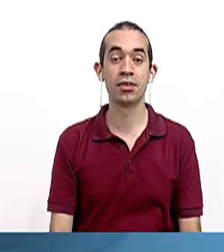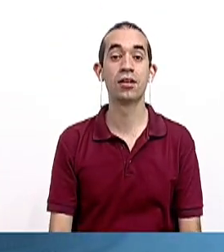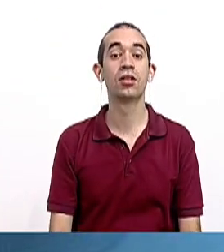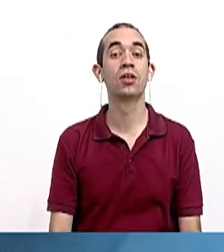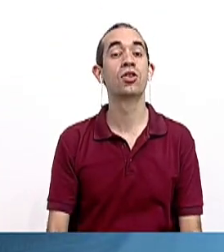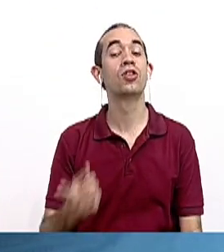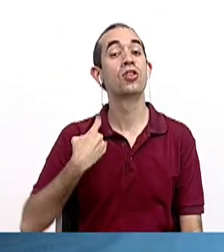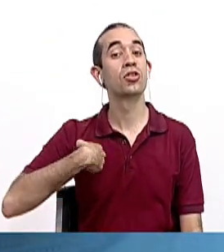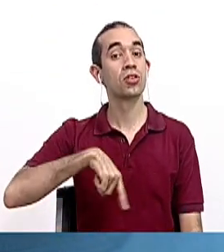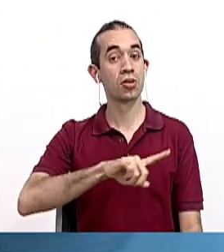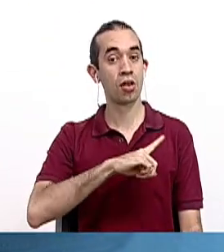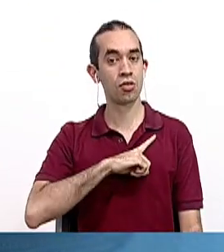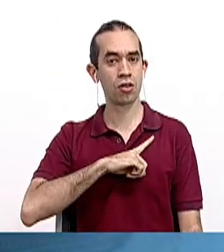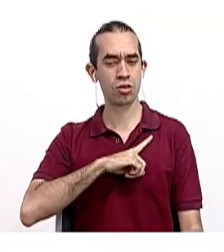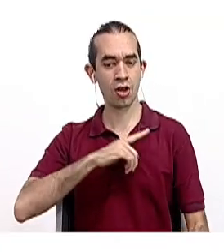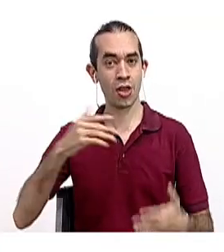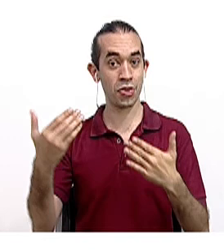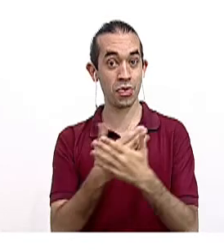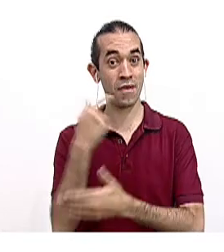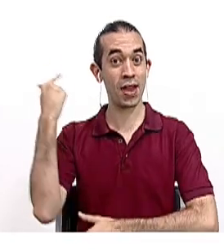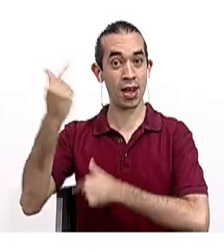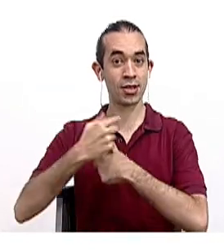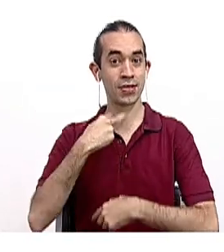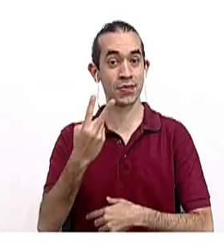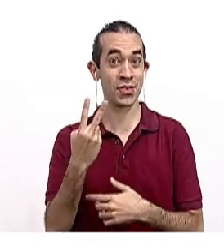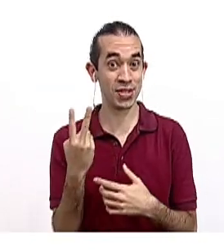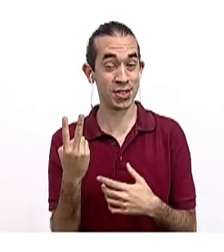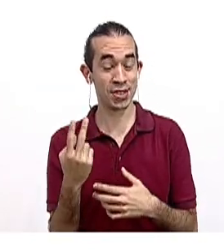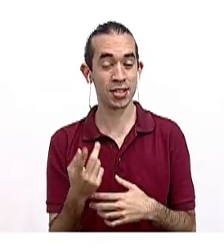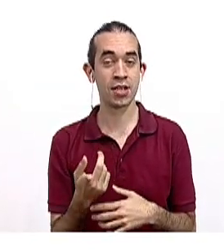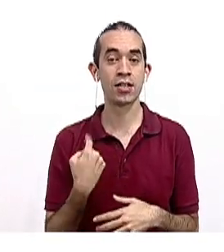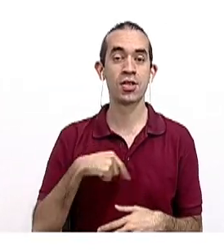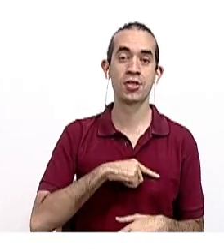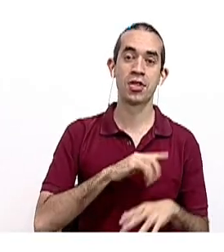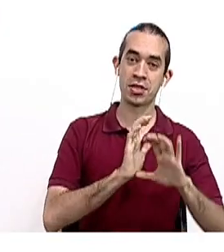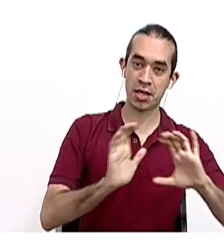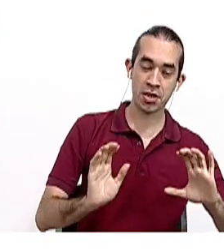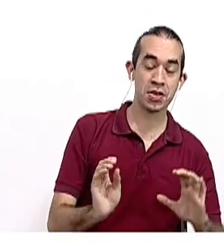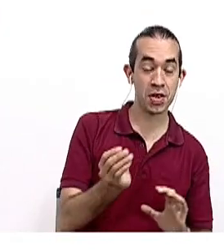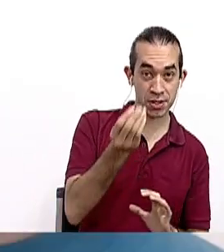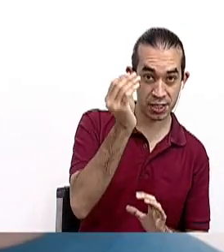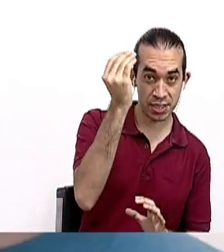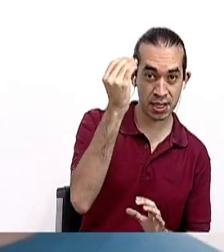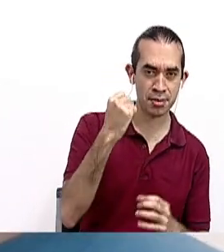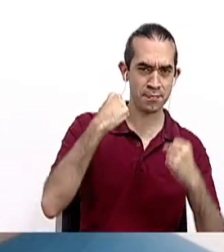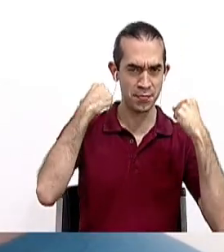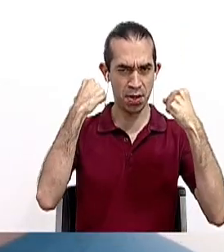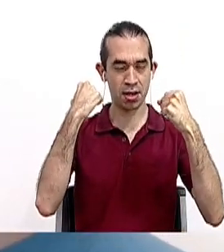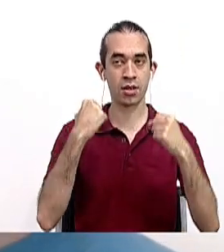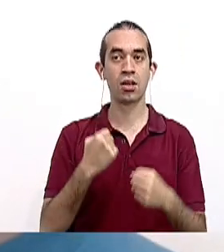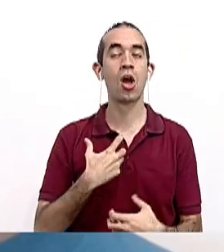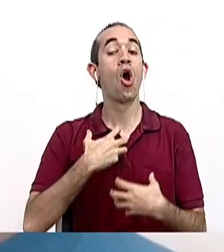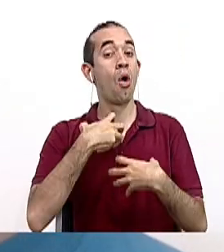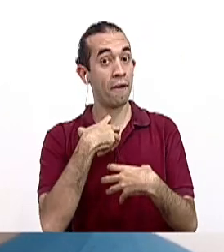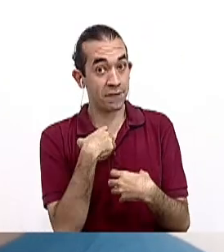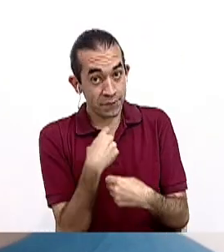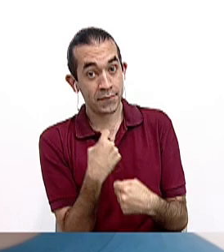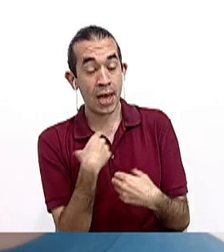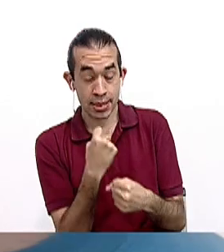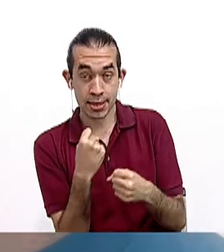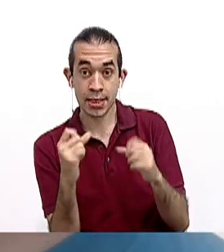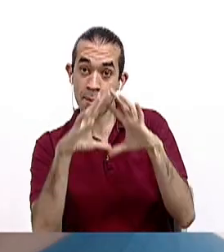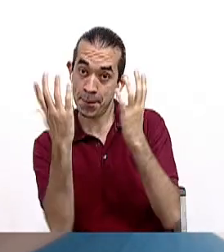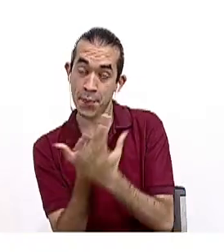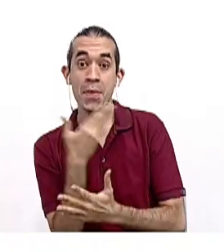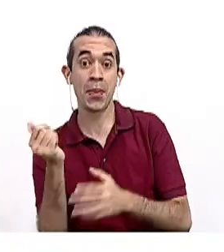Somos la voz de una nueva generación. Somos niñas, niños y personas adolescentes que tenemos el poder Y la confianza de que un mundo mejor